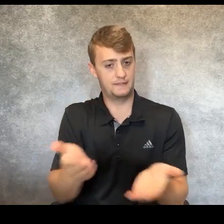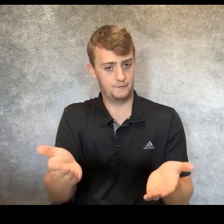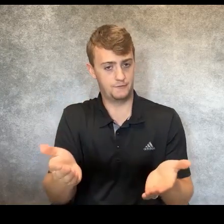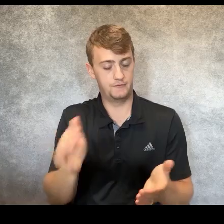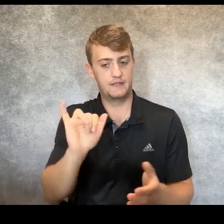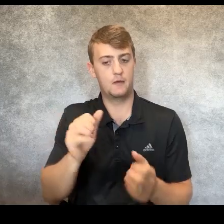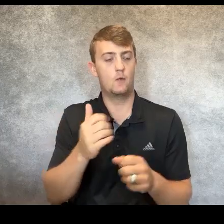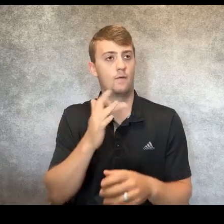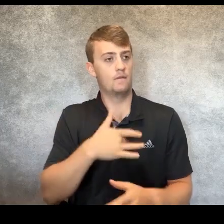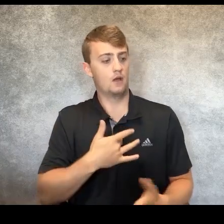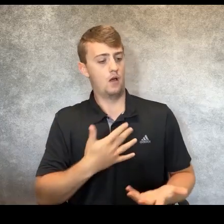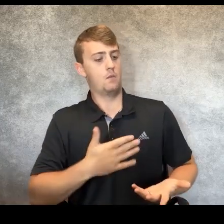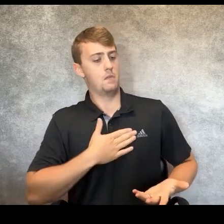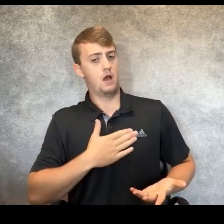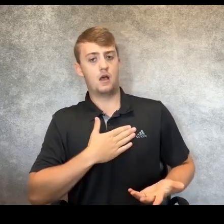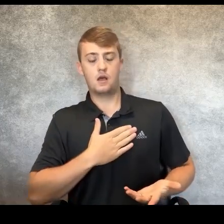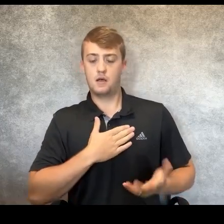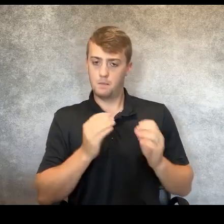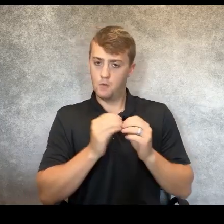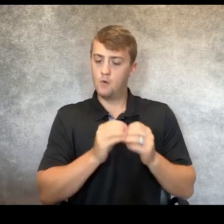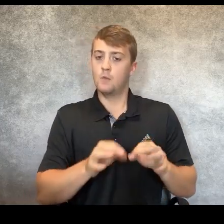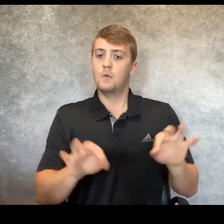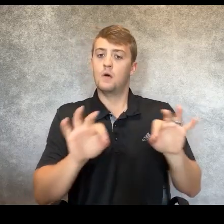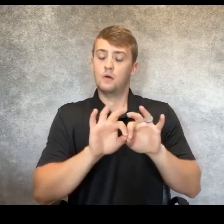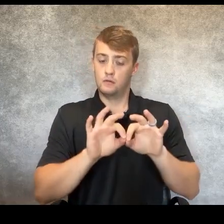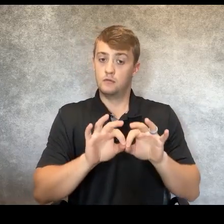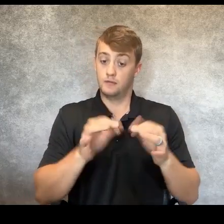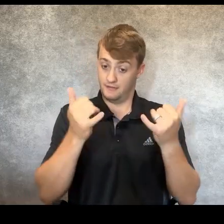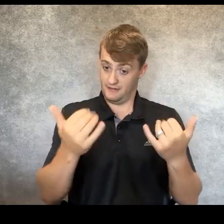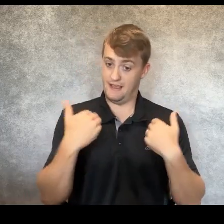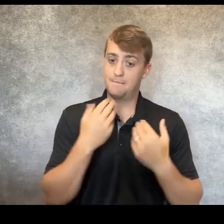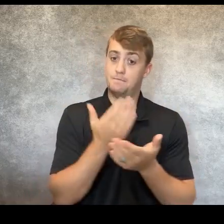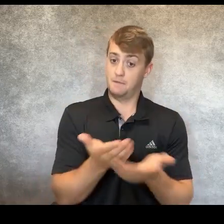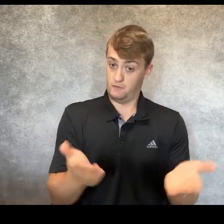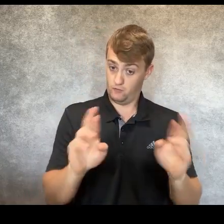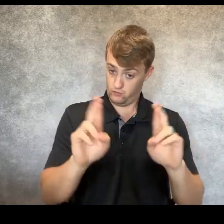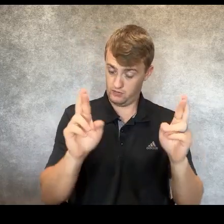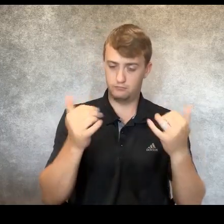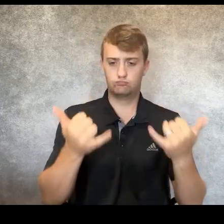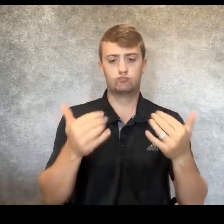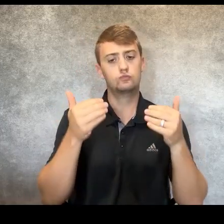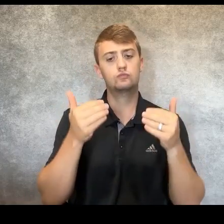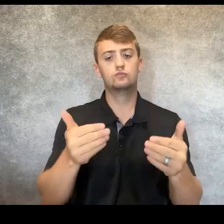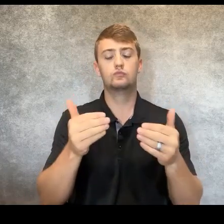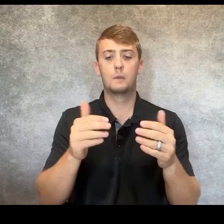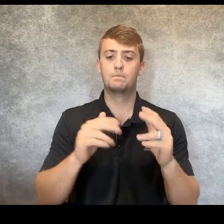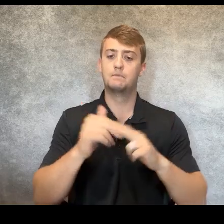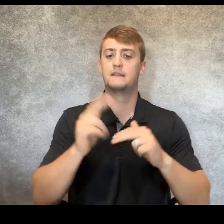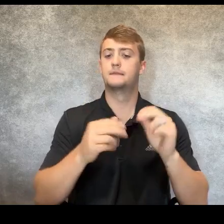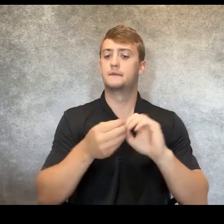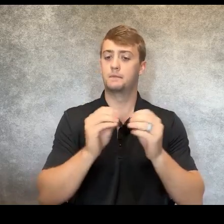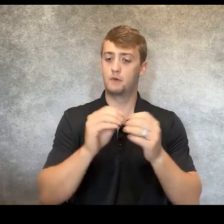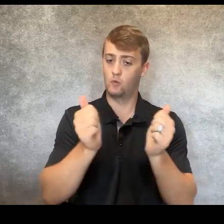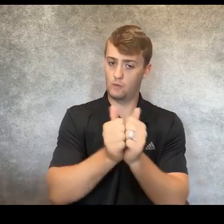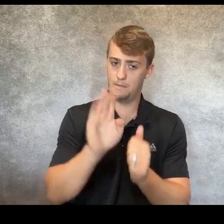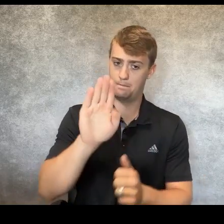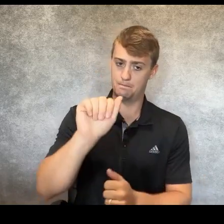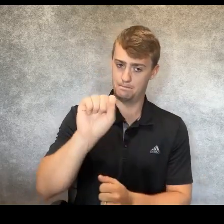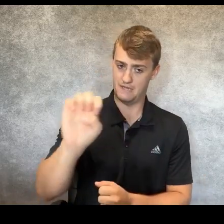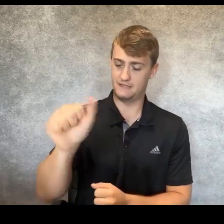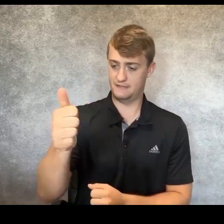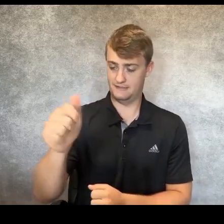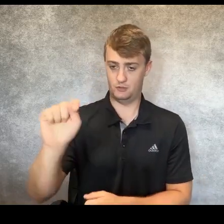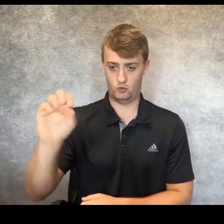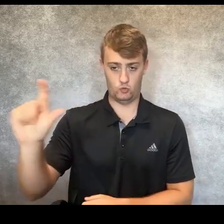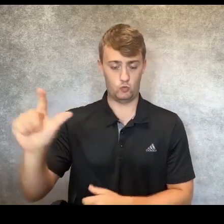ownership and makes the activity more meaningful. Now that we've got our materials ready, let's dive into building numbers with our Base 10 tools,